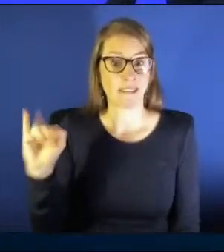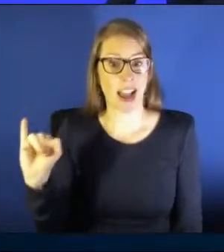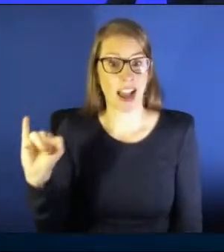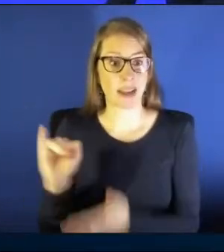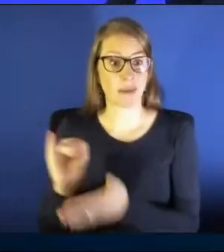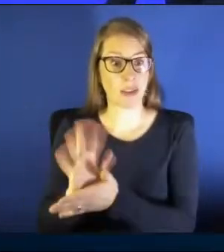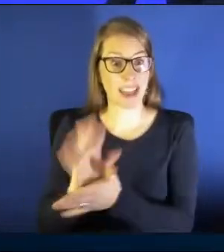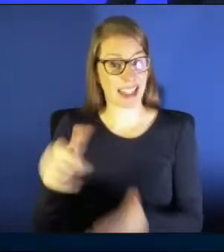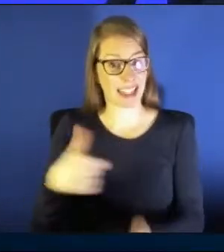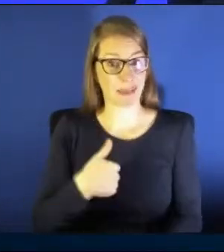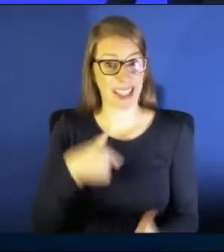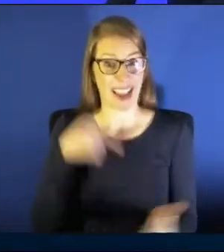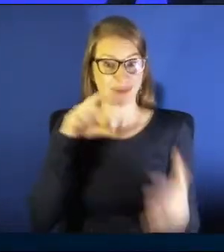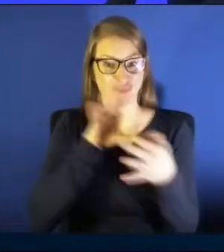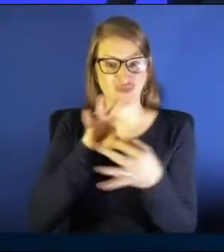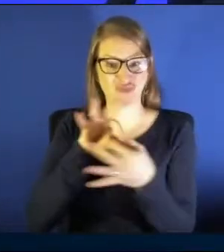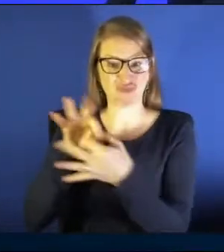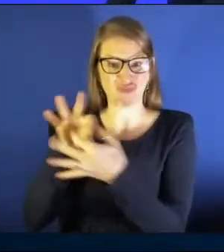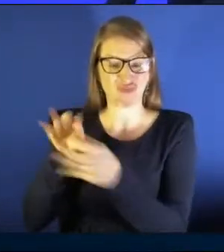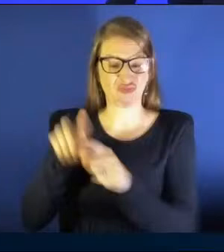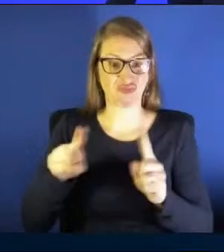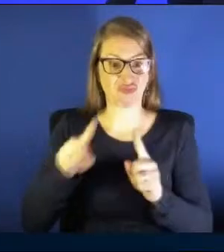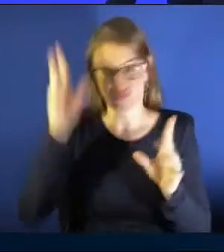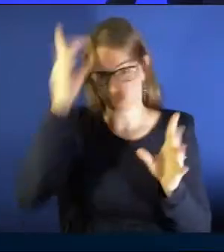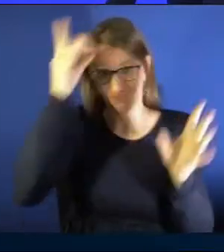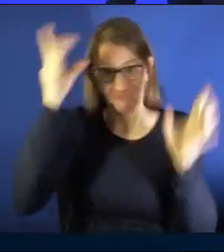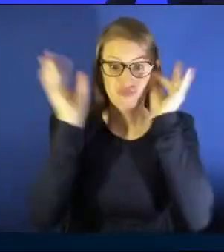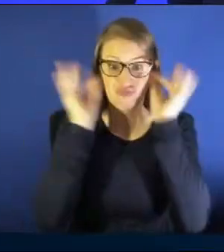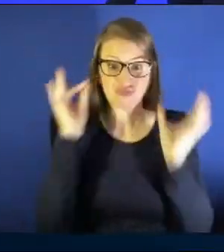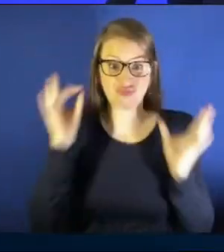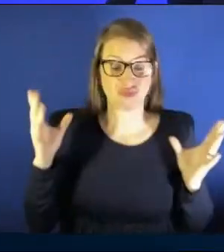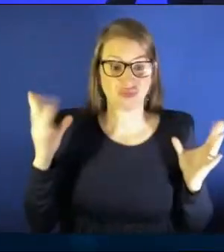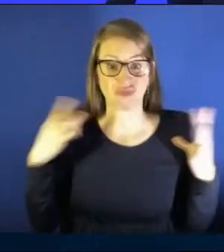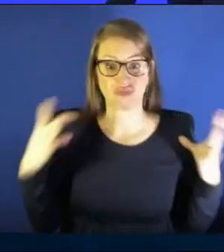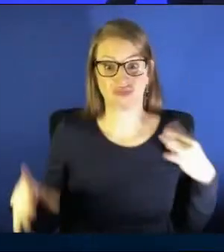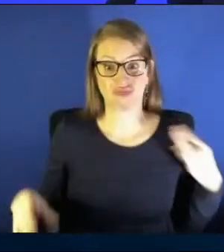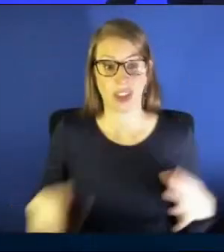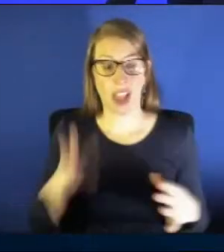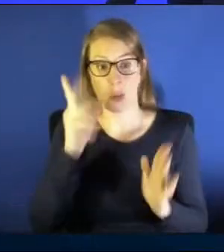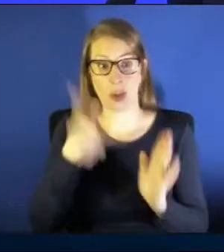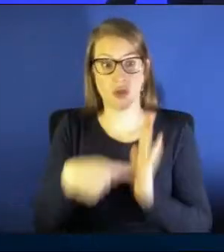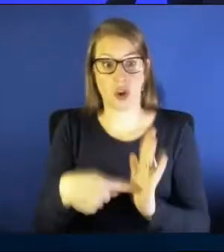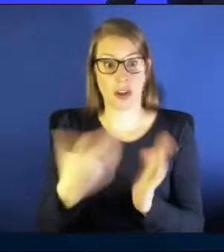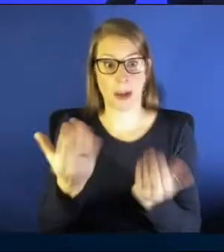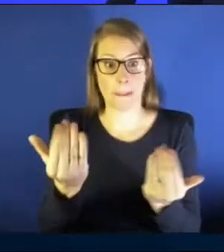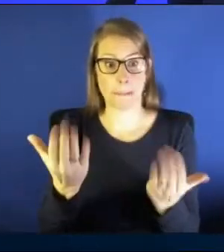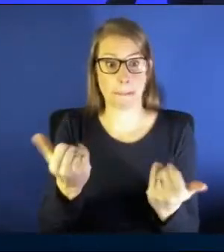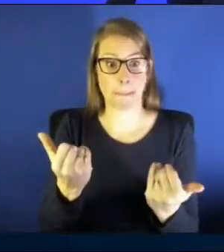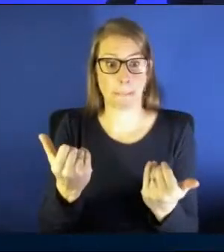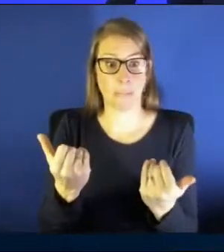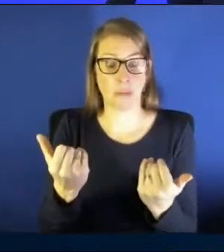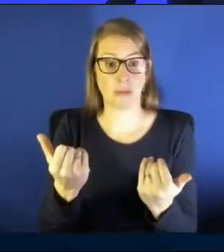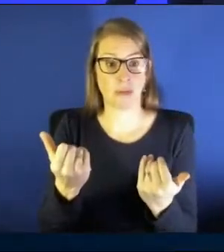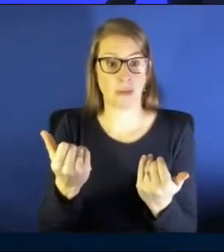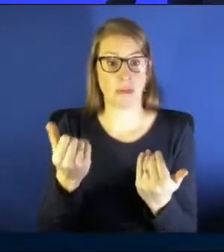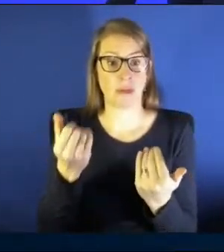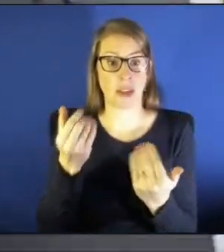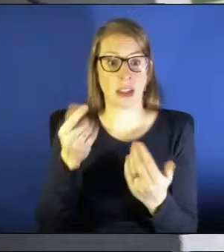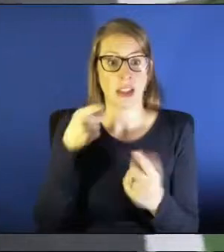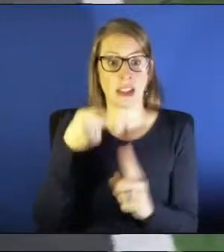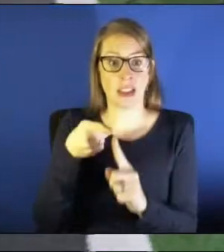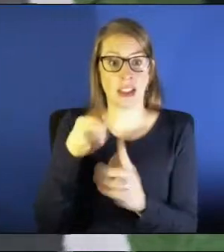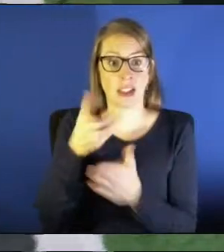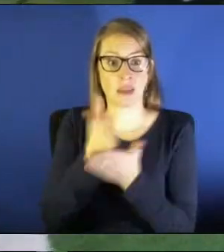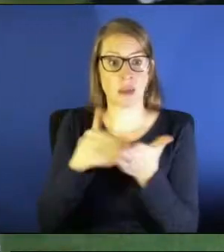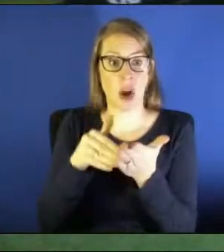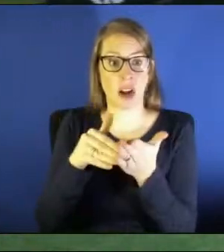up to all these different probes. Okay, I'm going to show you, come a little closer. This is part of the running gait analysis